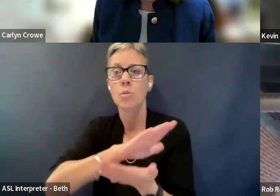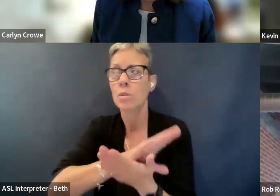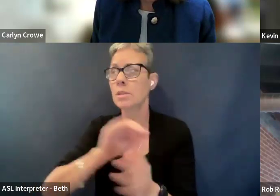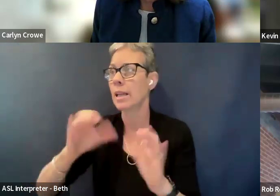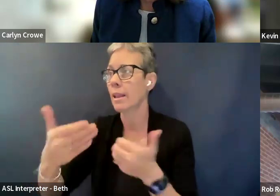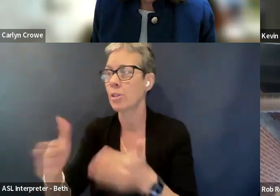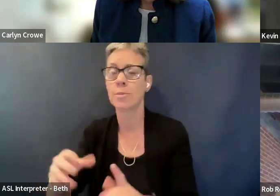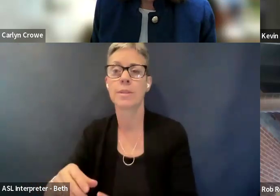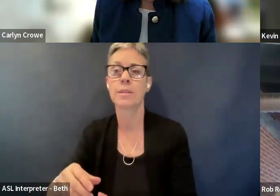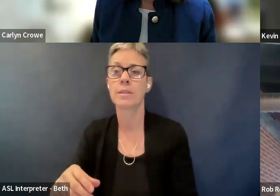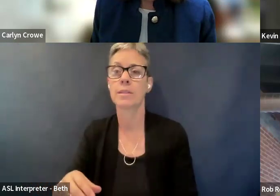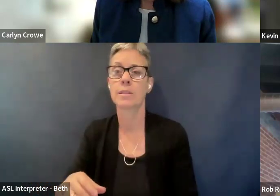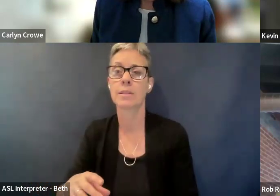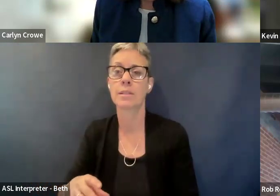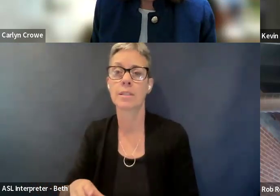special education services.